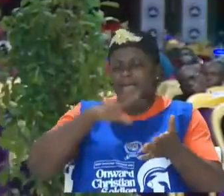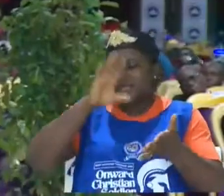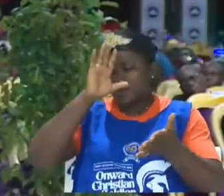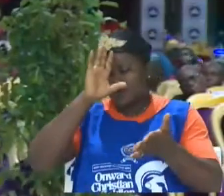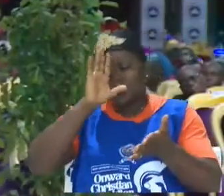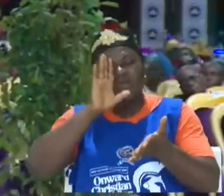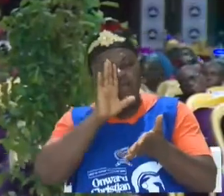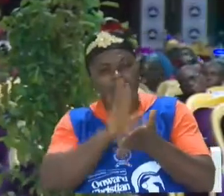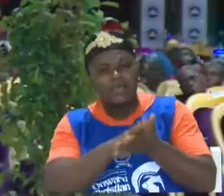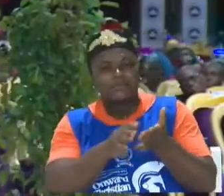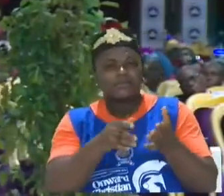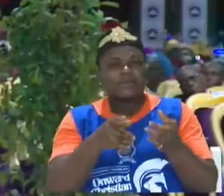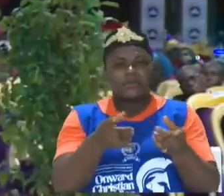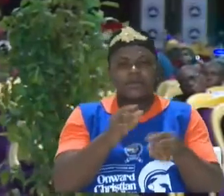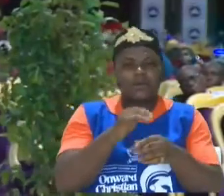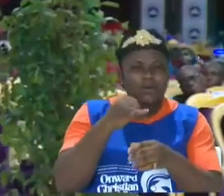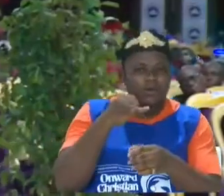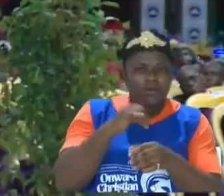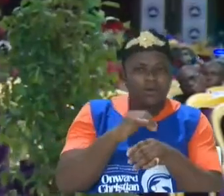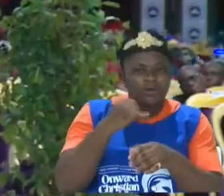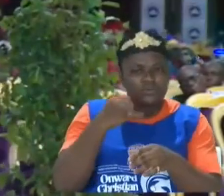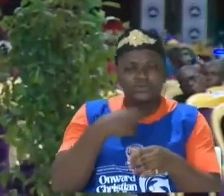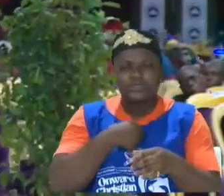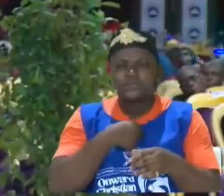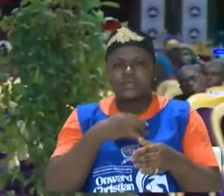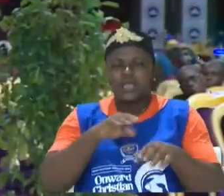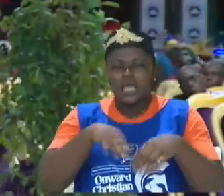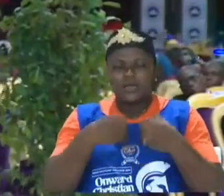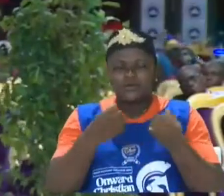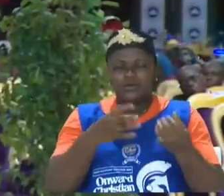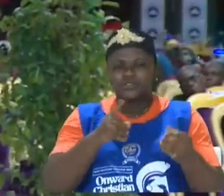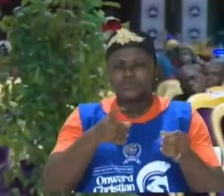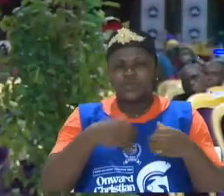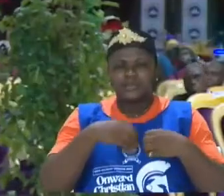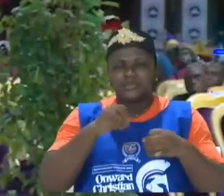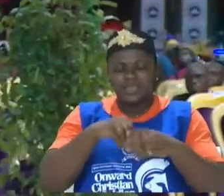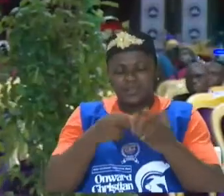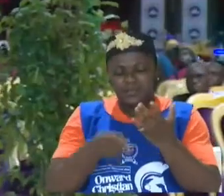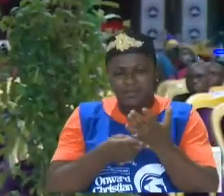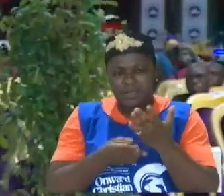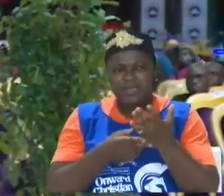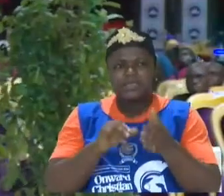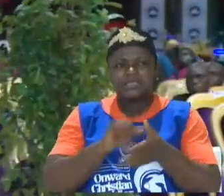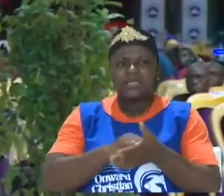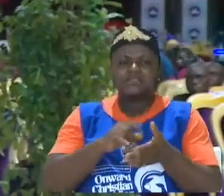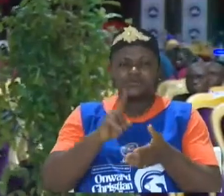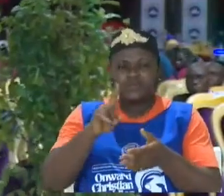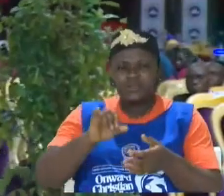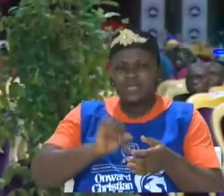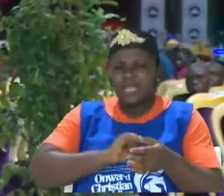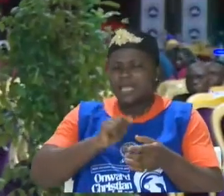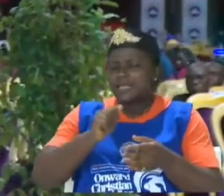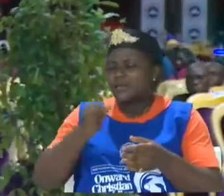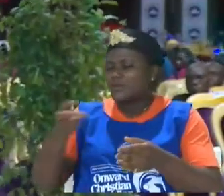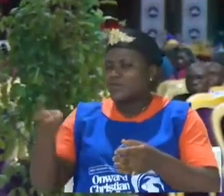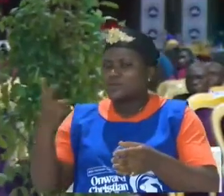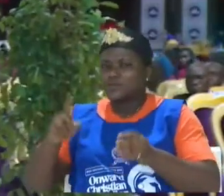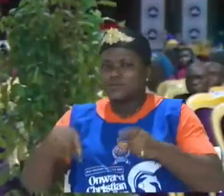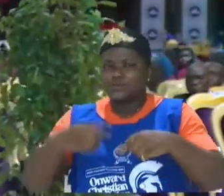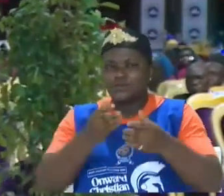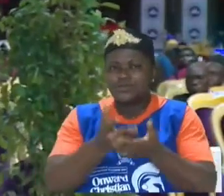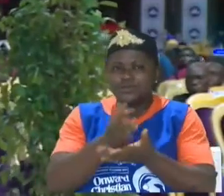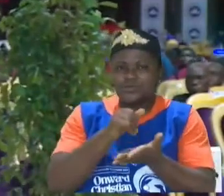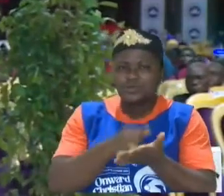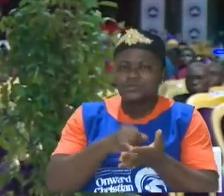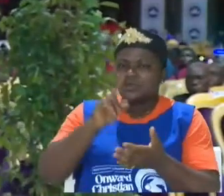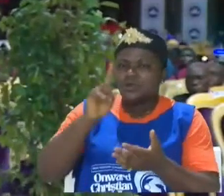account? Because doctor said, okay. So that one, I was going through it. One Sunday,